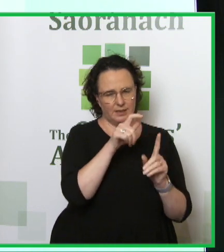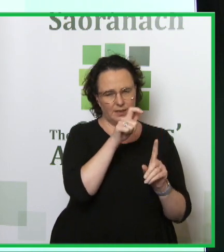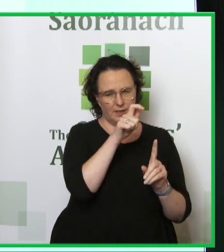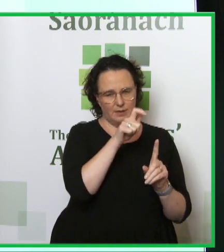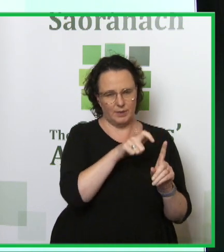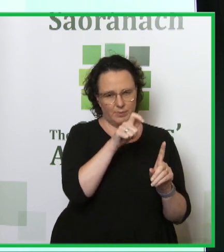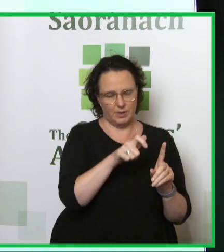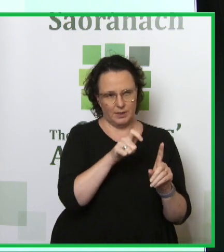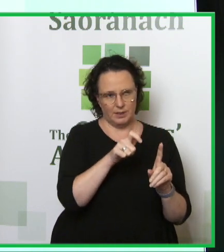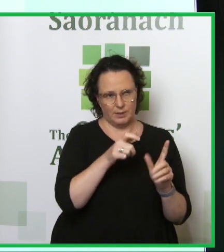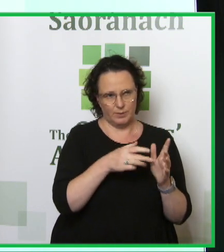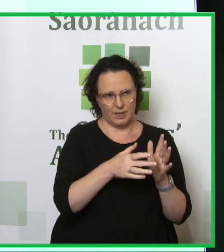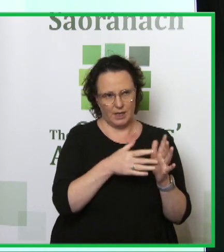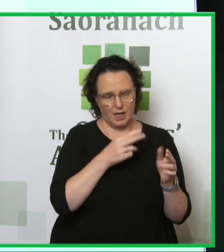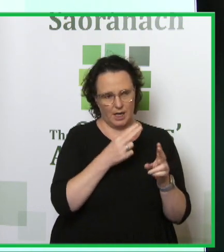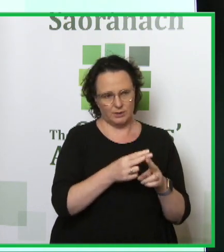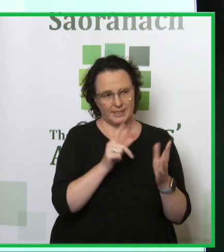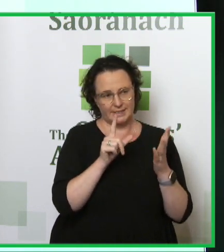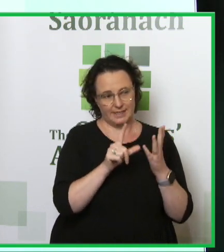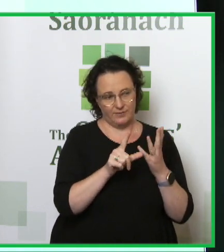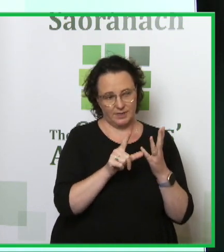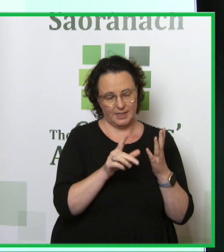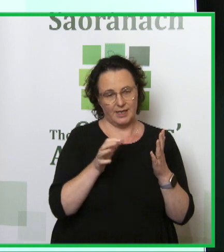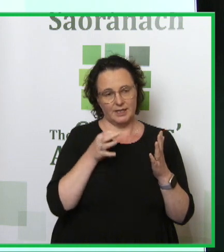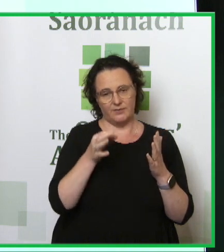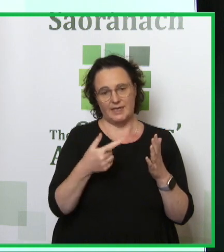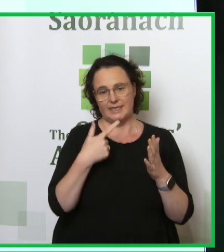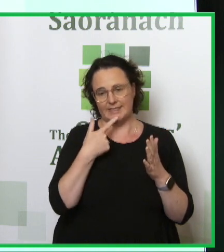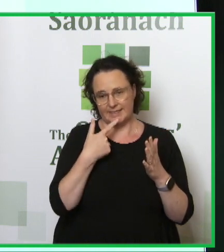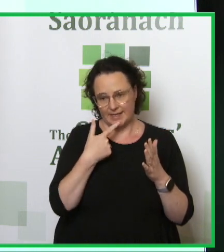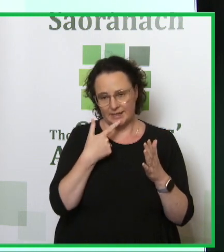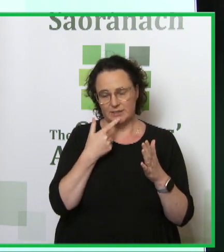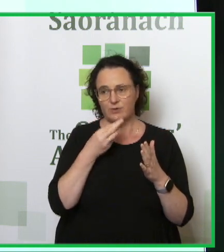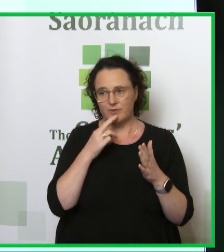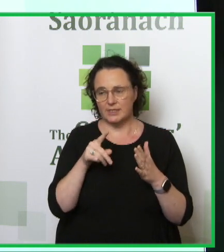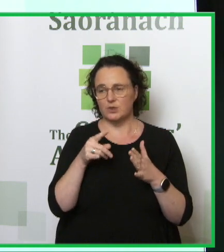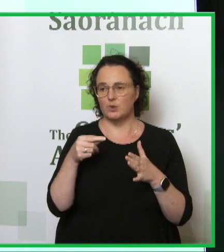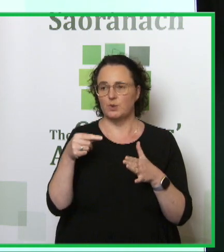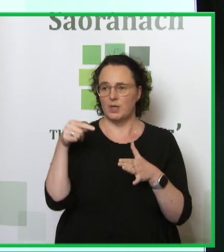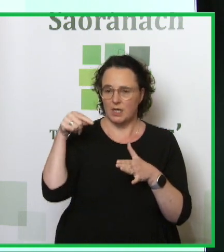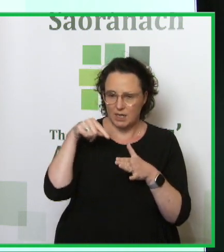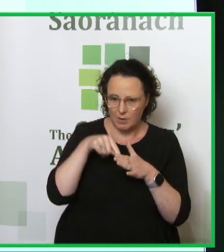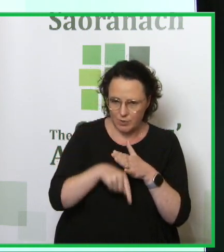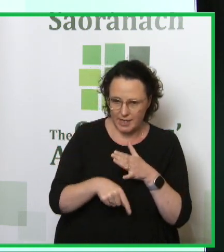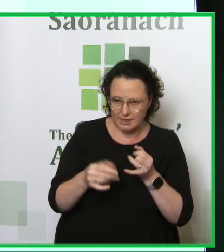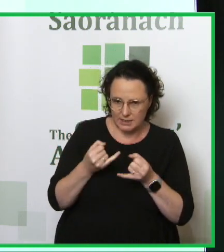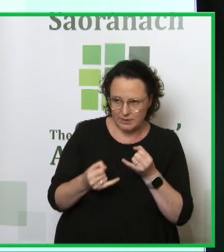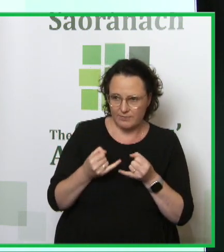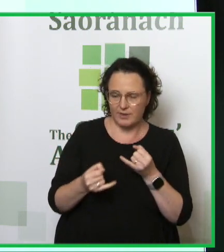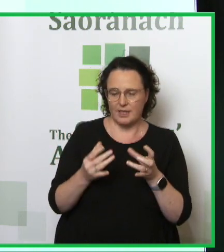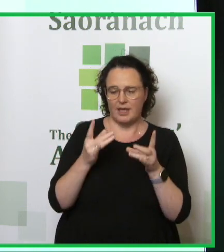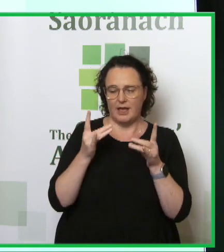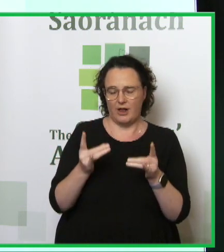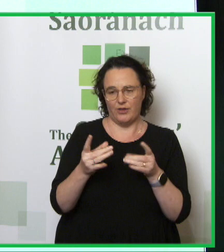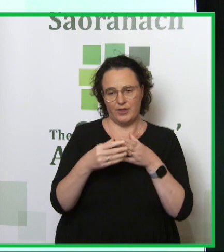when they were eliminated, 7 of those 10 gave their second preference to comprehensive health-led. That's where the option went.